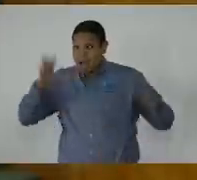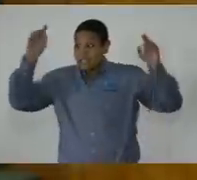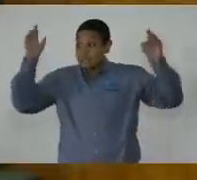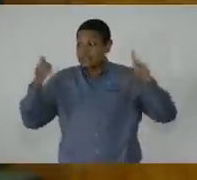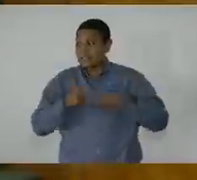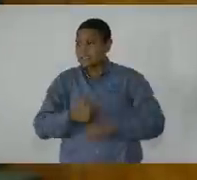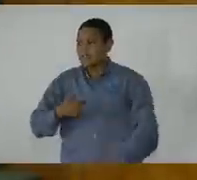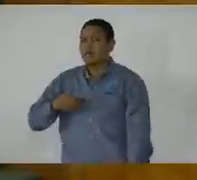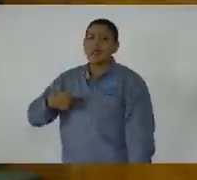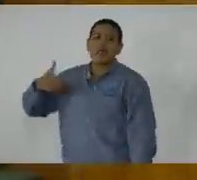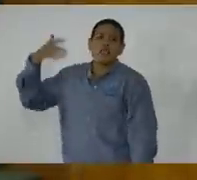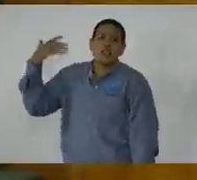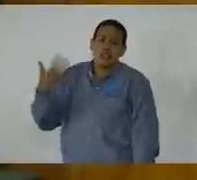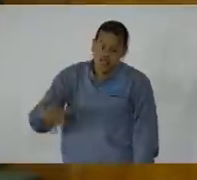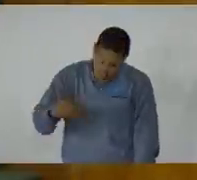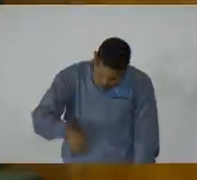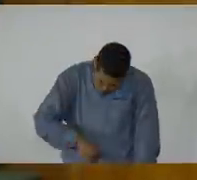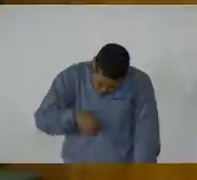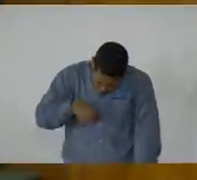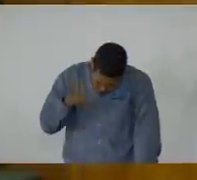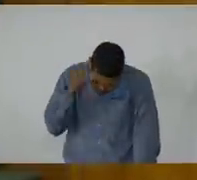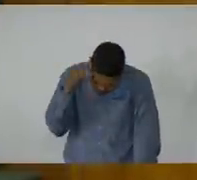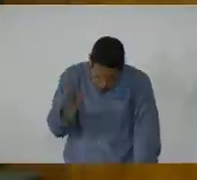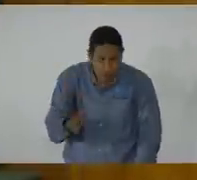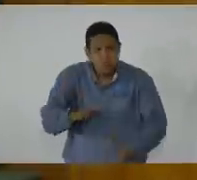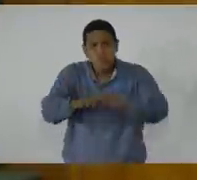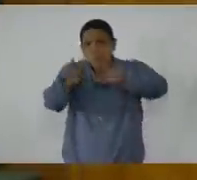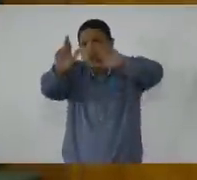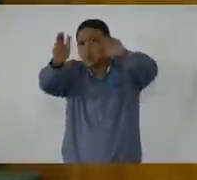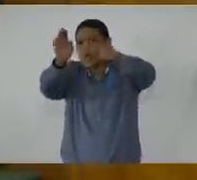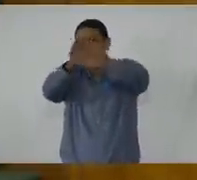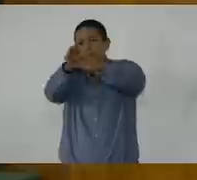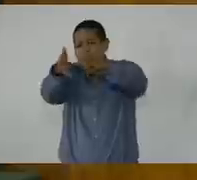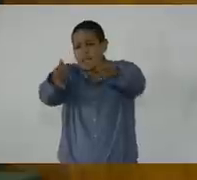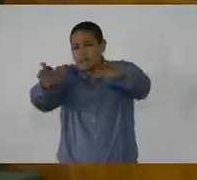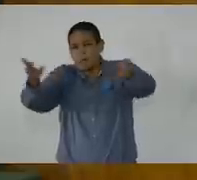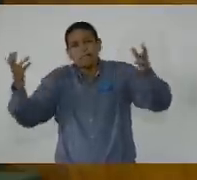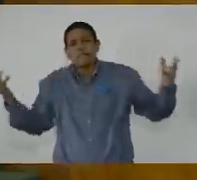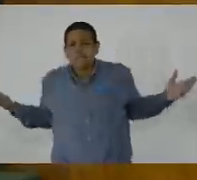I am proud to say Jamaica is open for business.